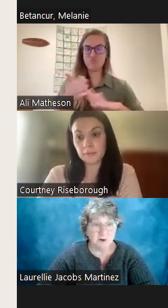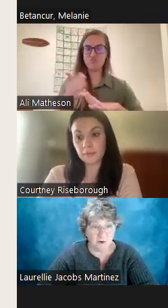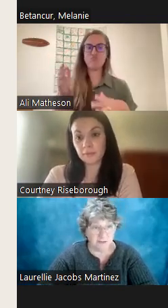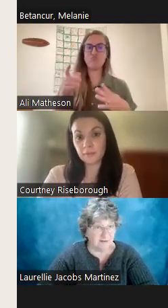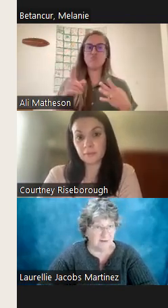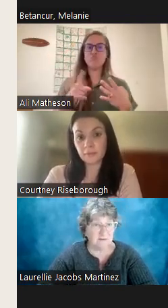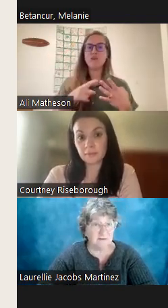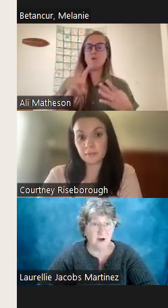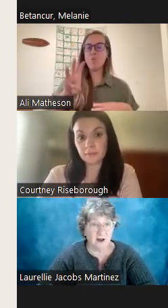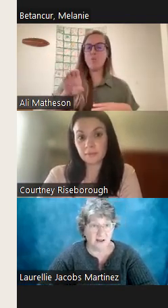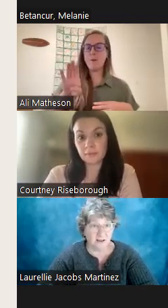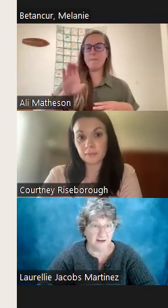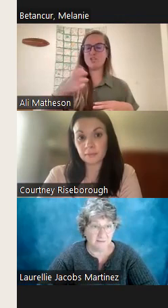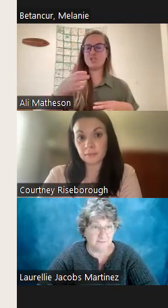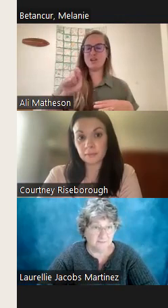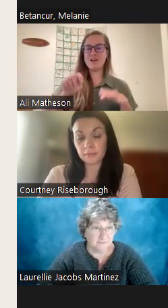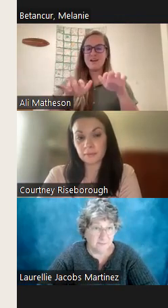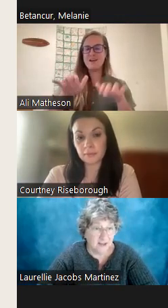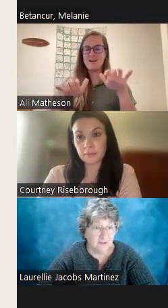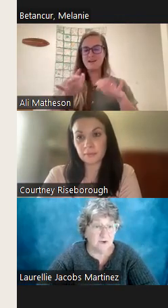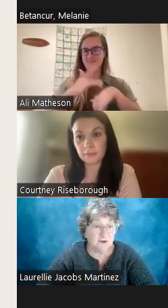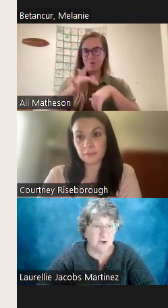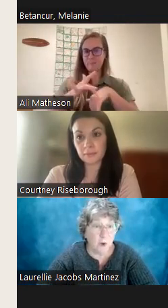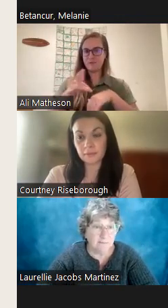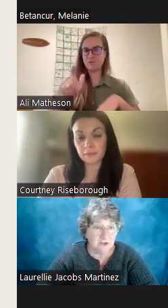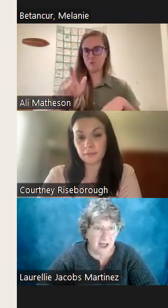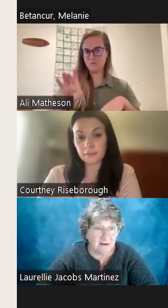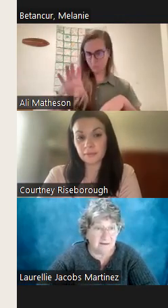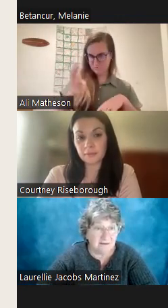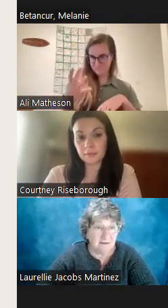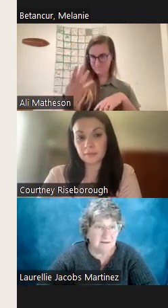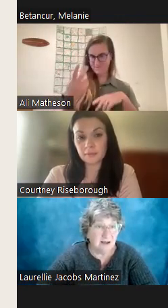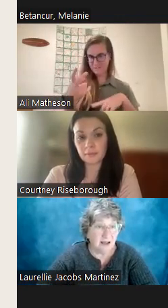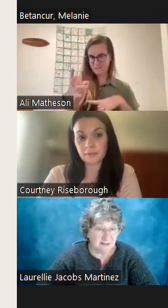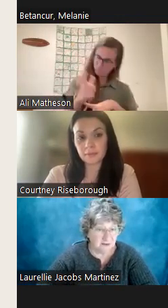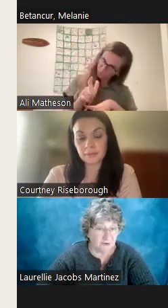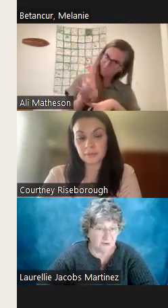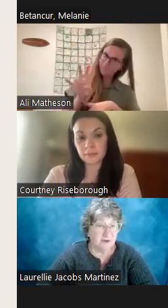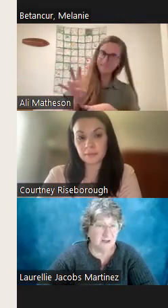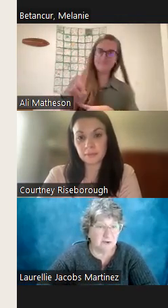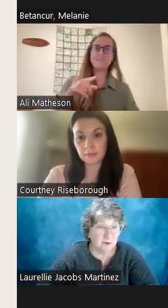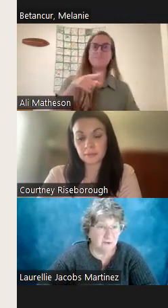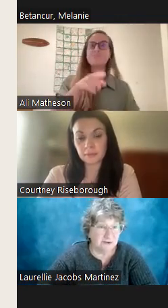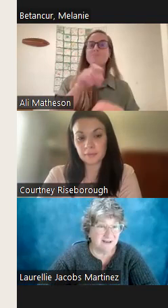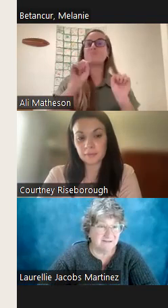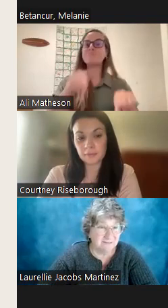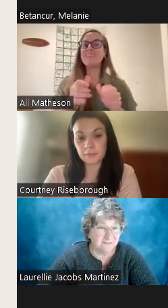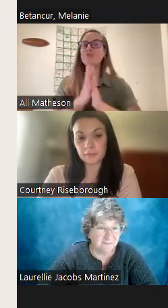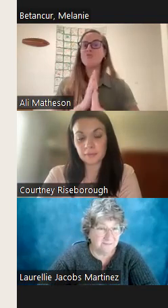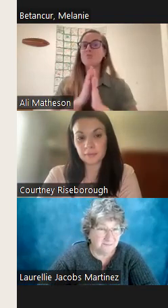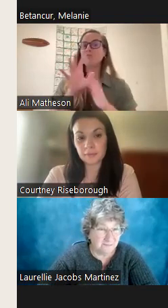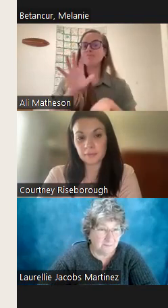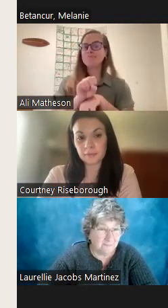a 24/7 run hotline. There's also web chat, and that's also available 24/7.